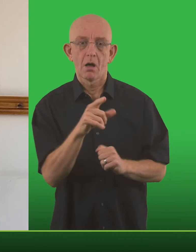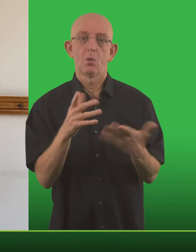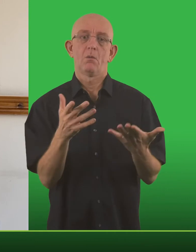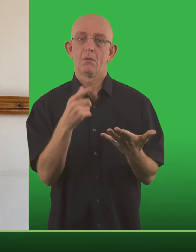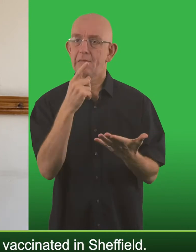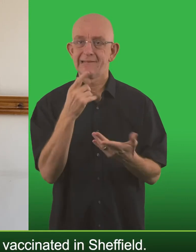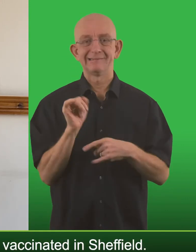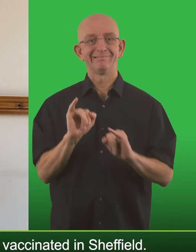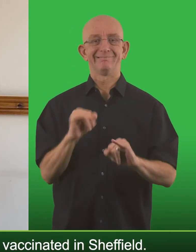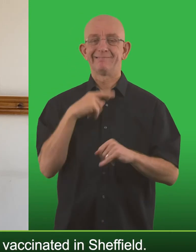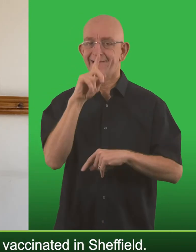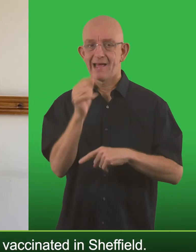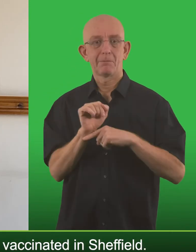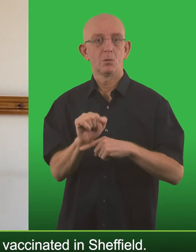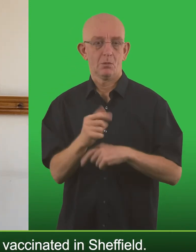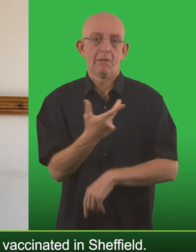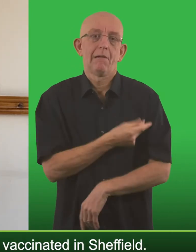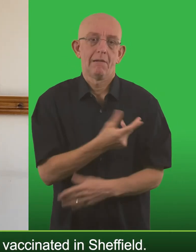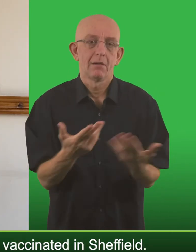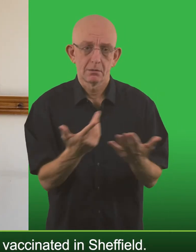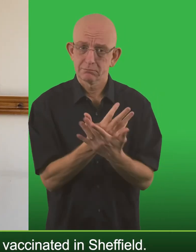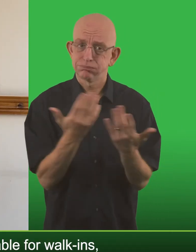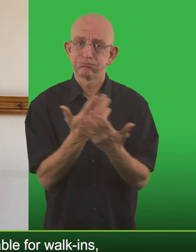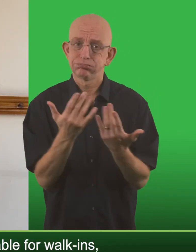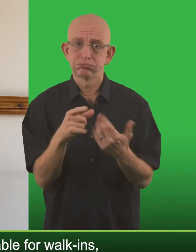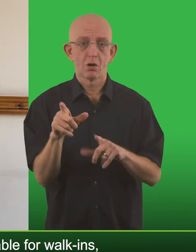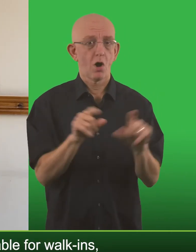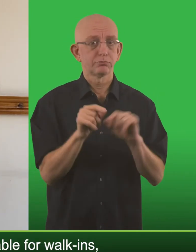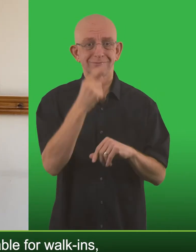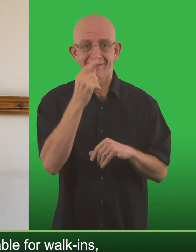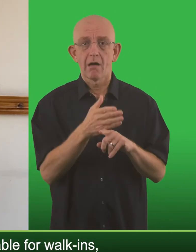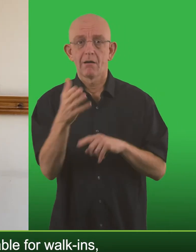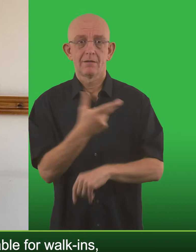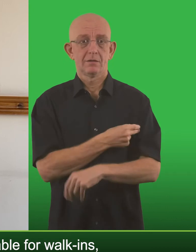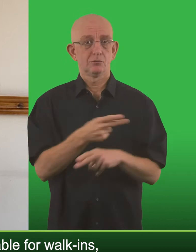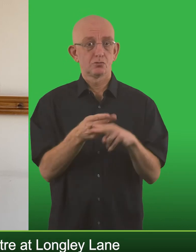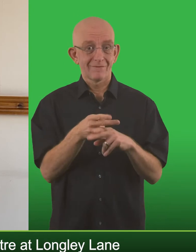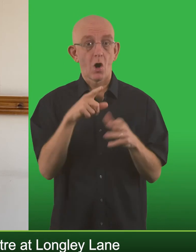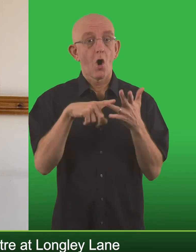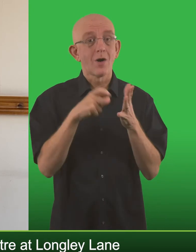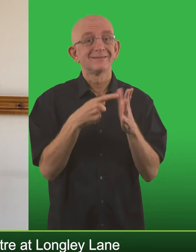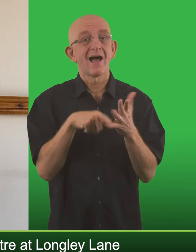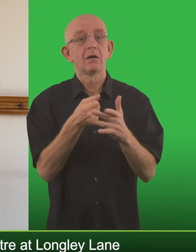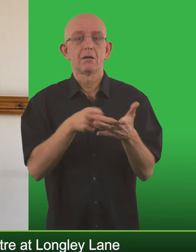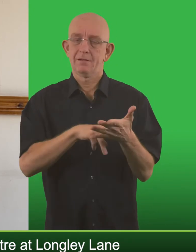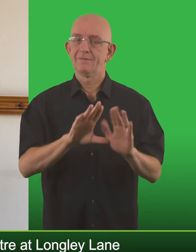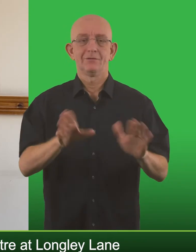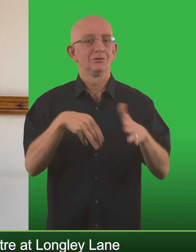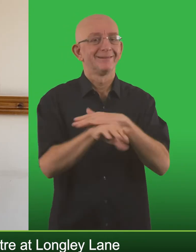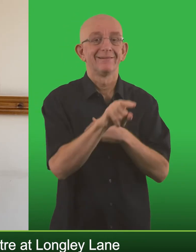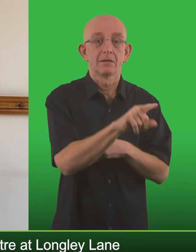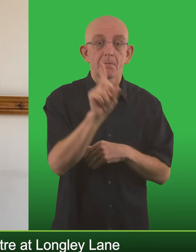response. There are lots and lots of options to get vaccinated in Sheffield. The Octagon is no longer available for walk-ins, but we have a new